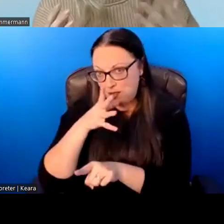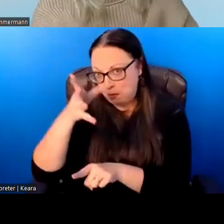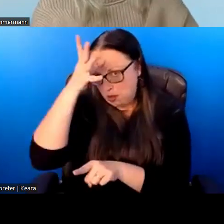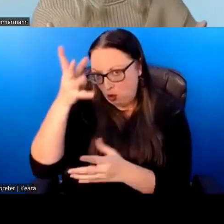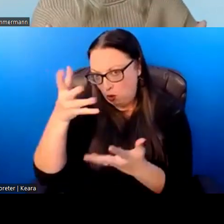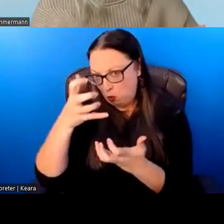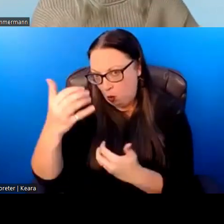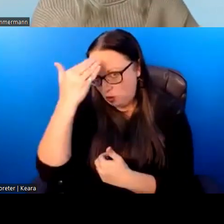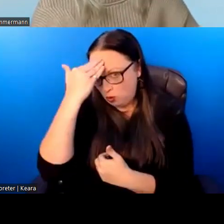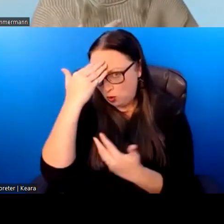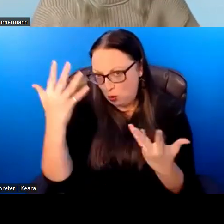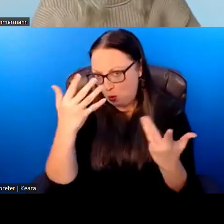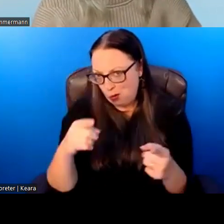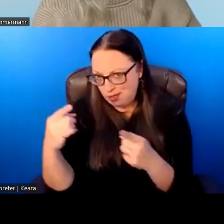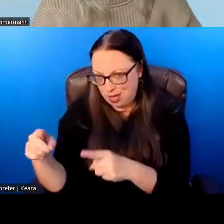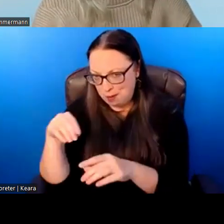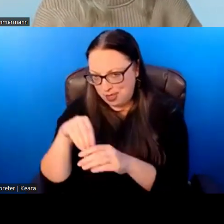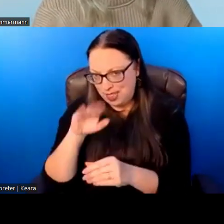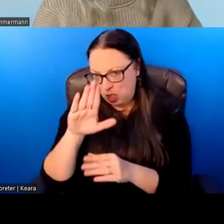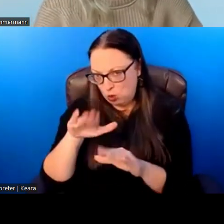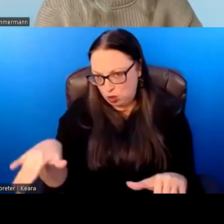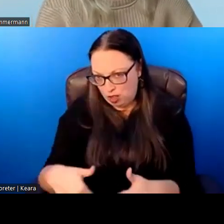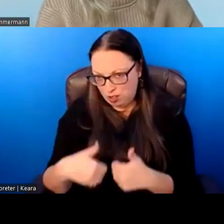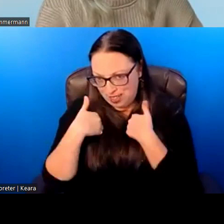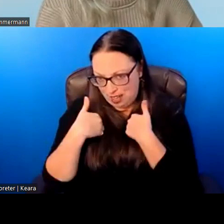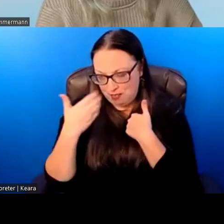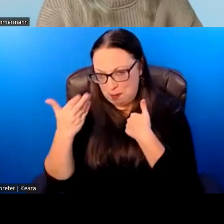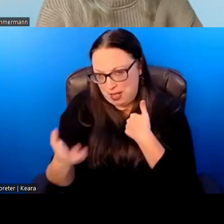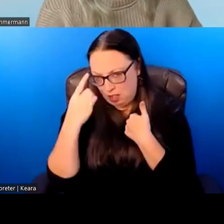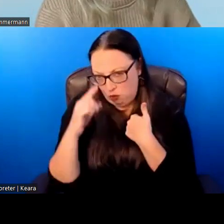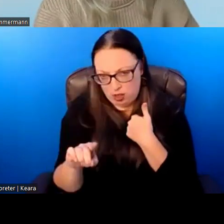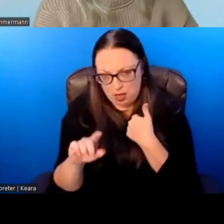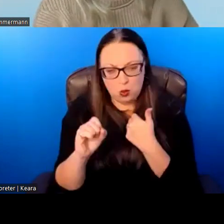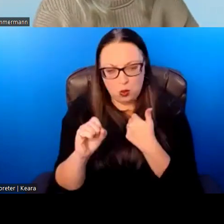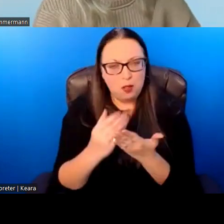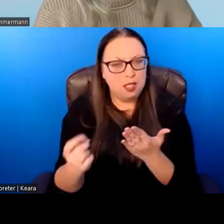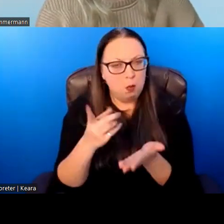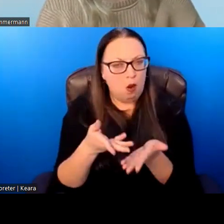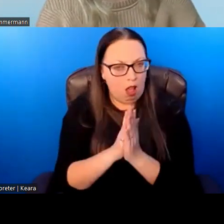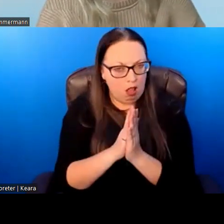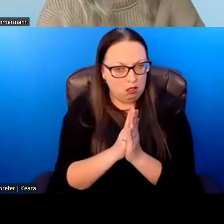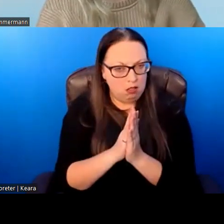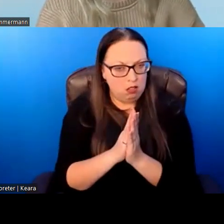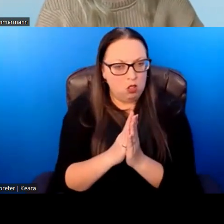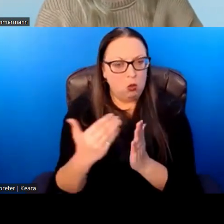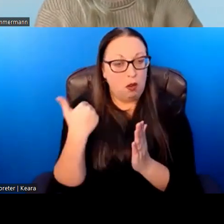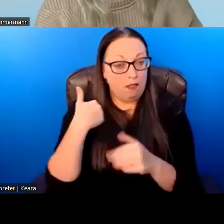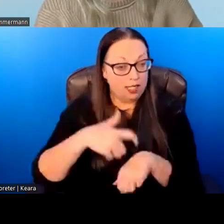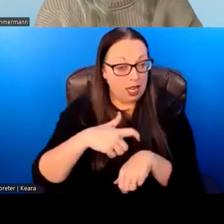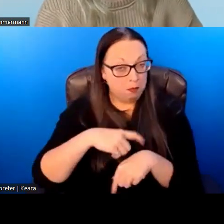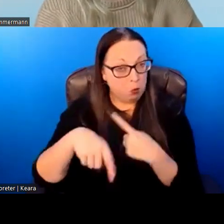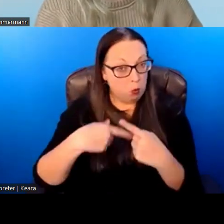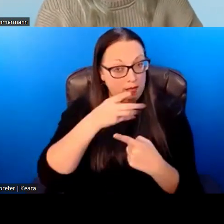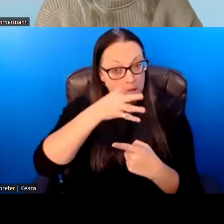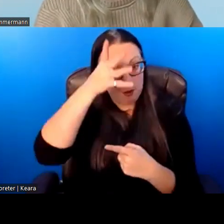to know what's going on in your child's life and being there for them. Someone had asked, are there times when you do get